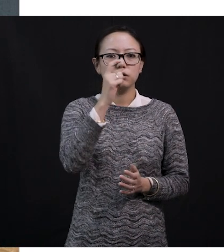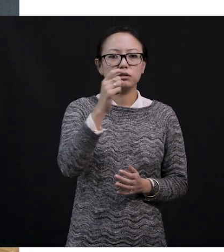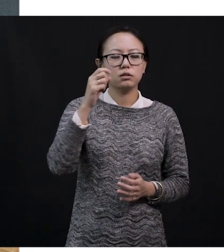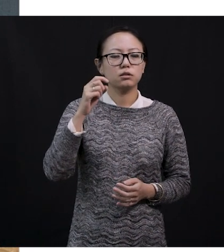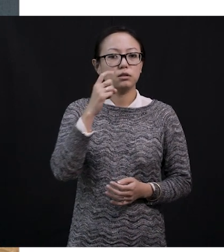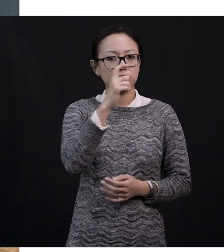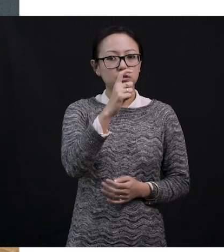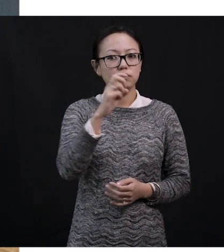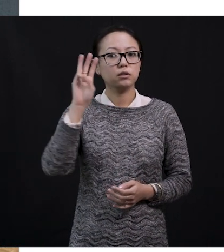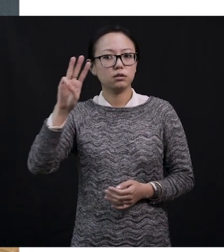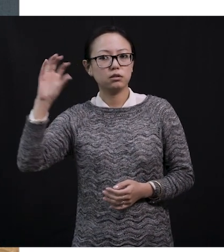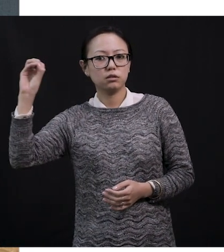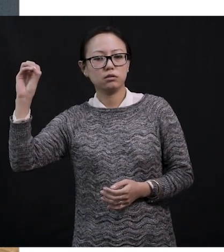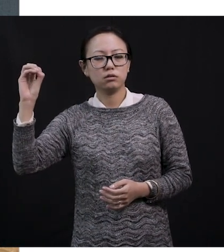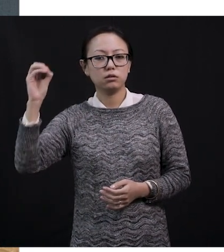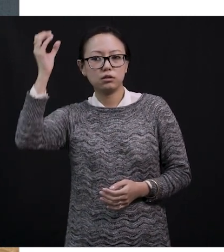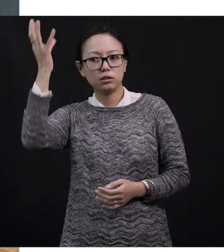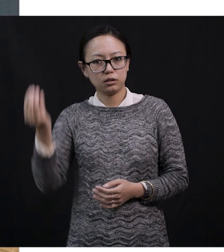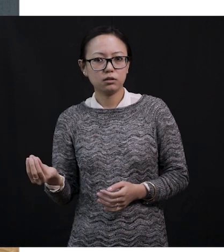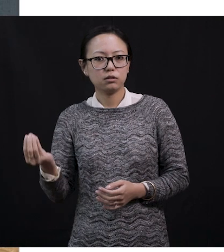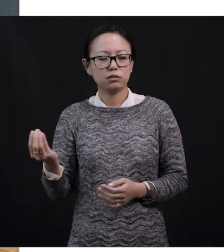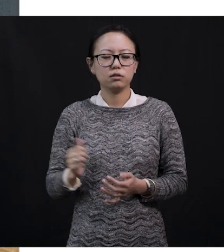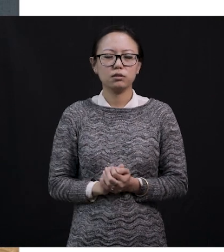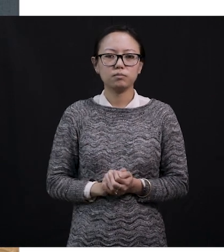servant came and announced.